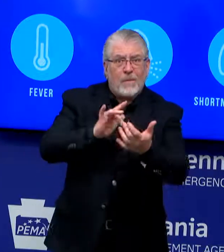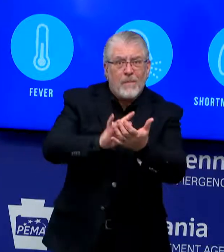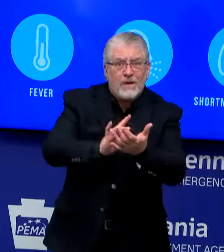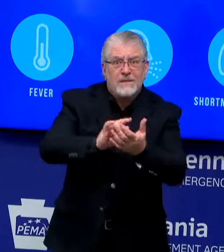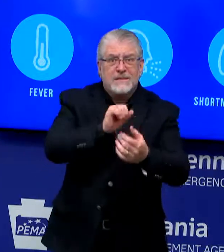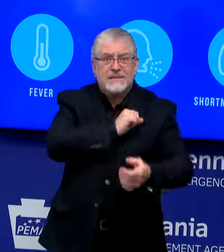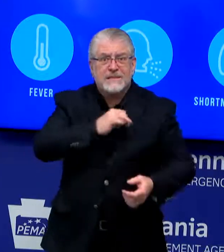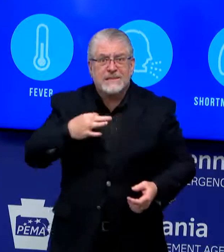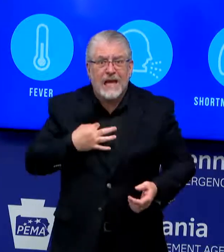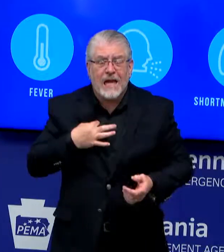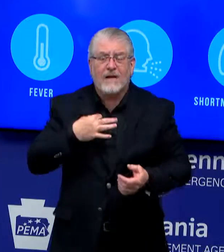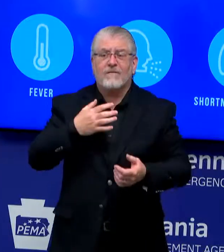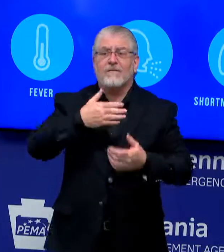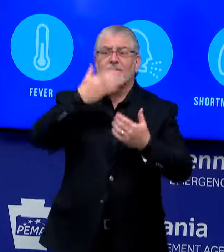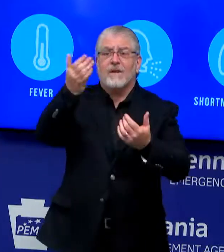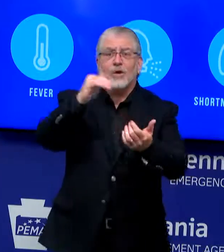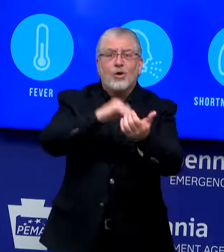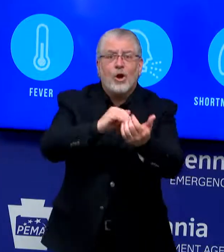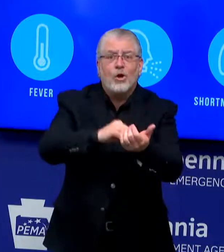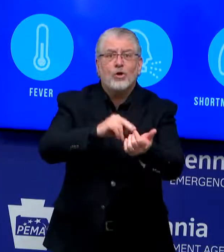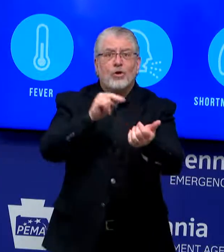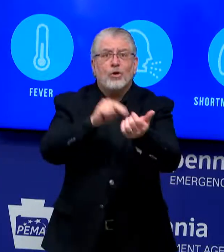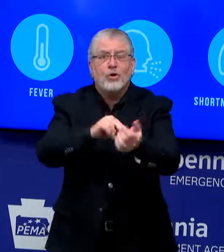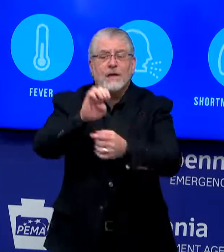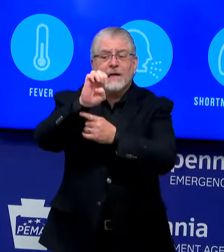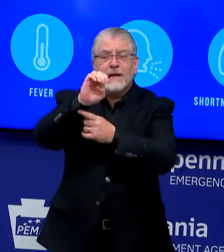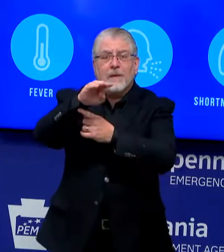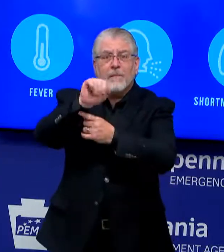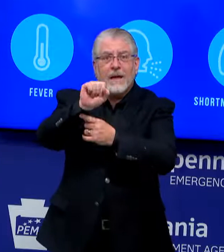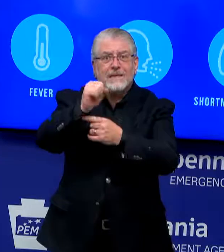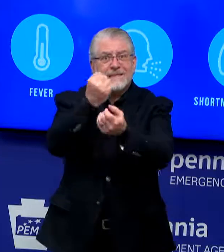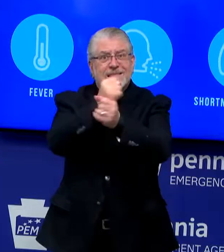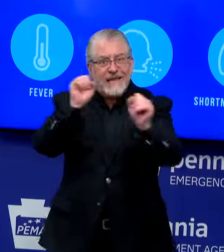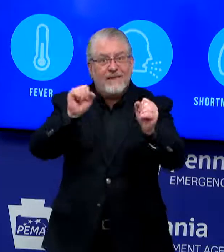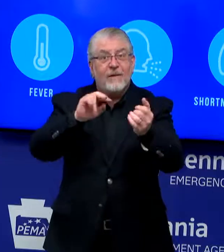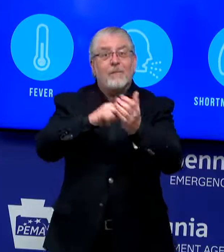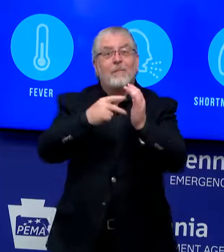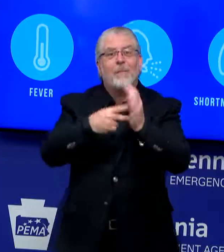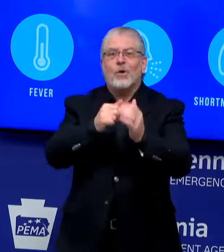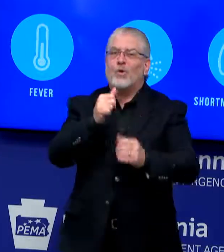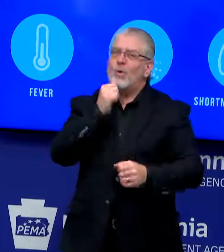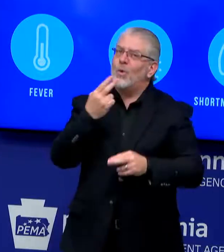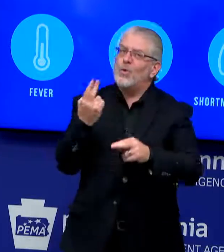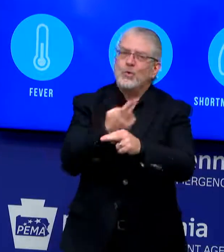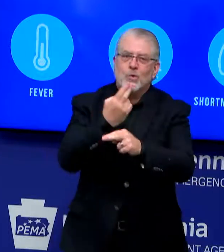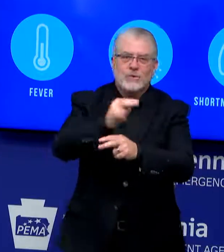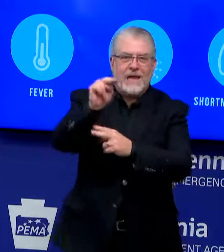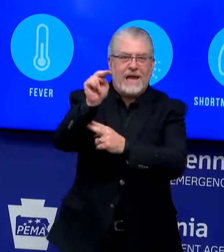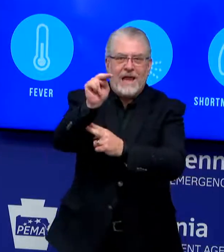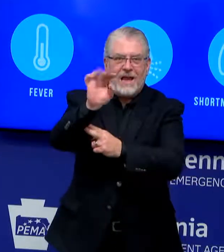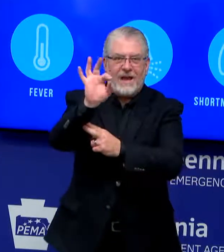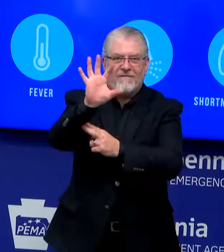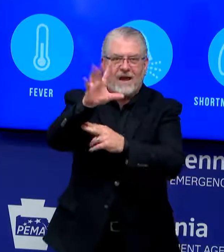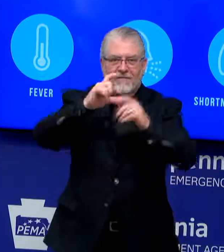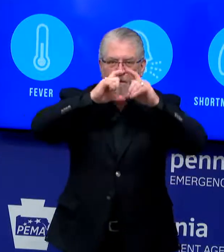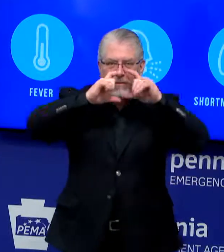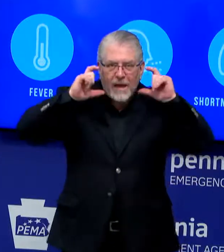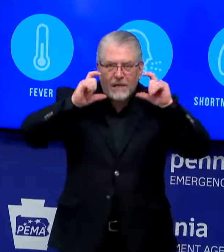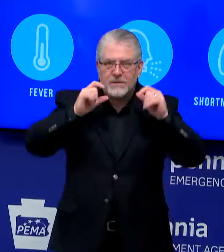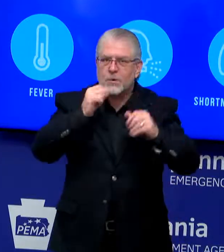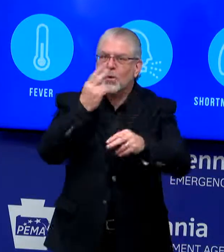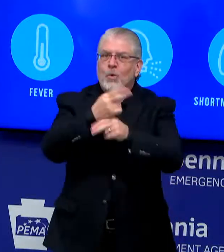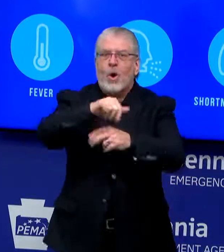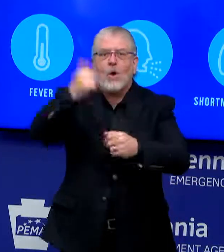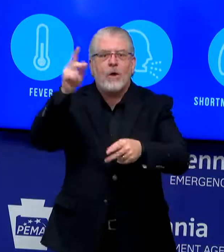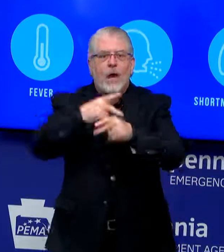workers. Instead, use a cloth or a homemade mask. We have directions for making your own mask